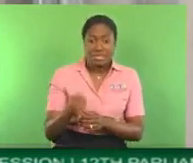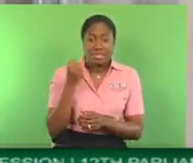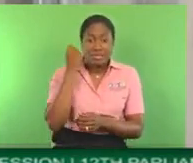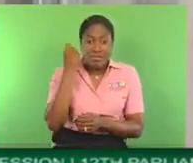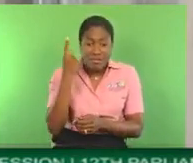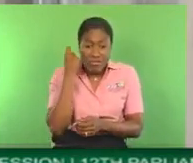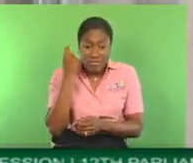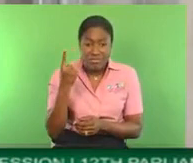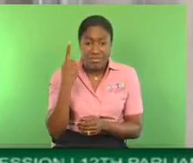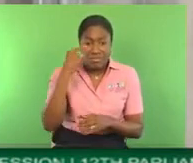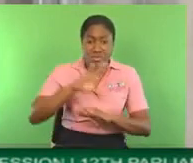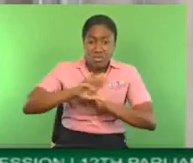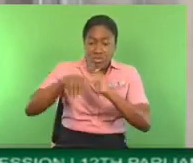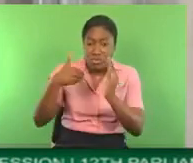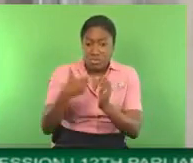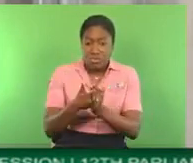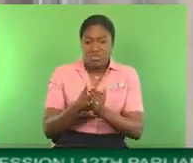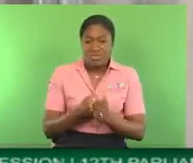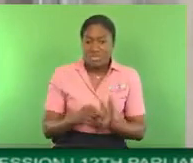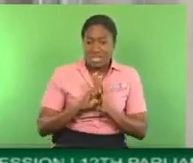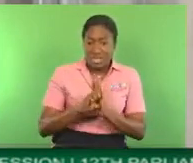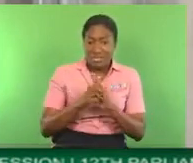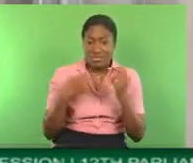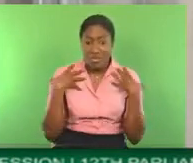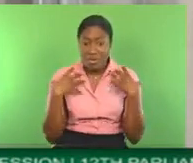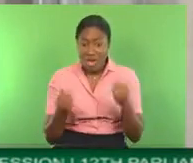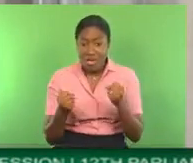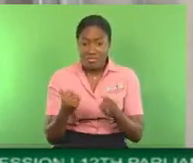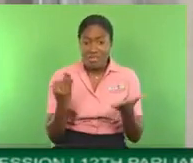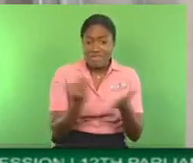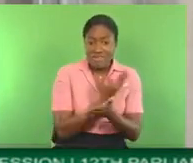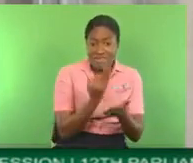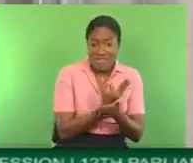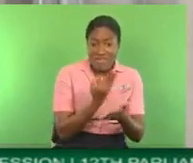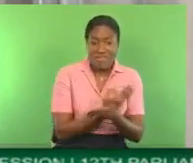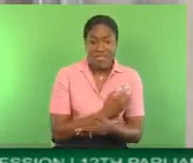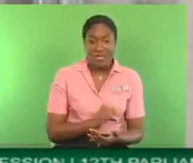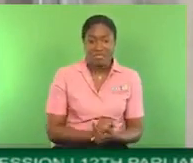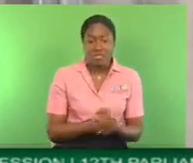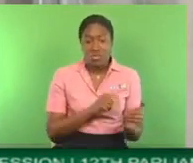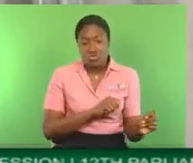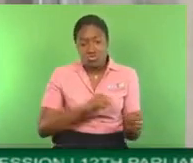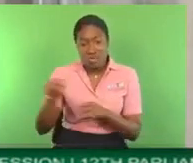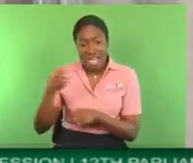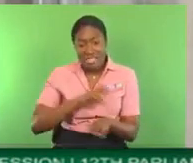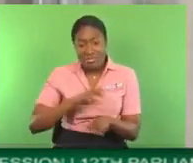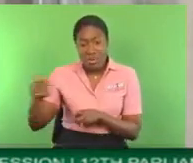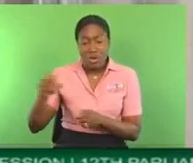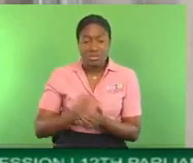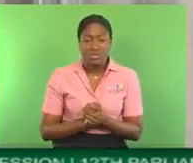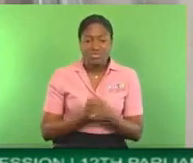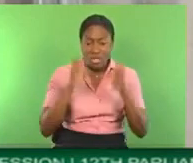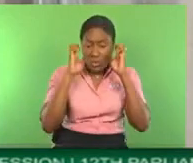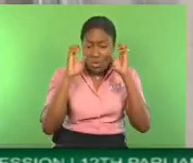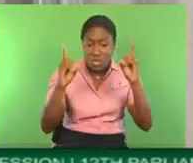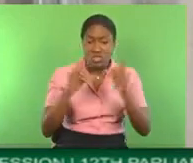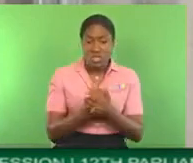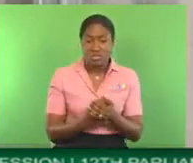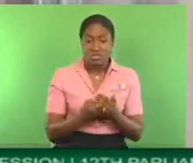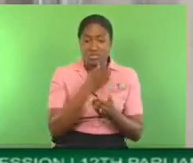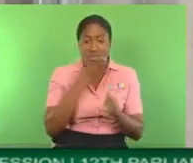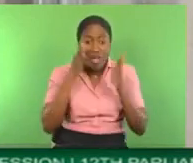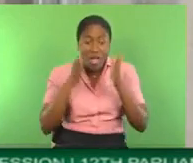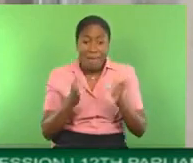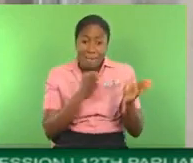requiring all sectors, including health, finance, transport, education, agriculture, planning,